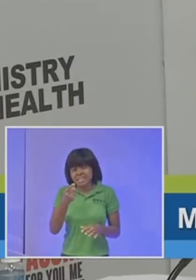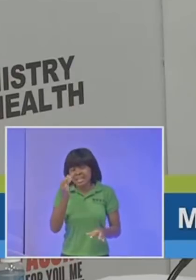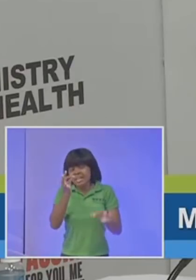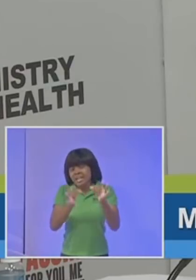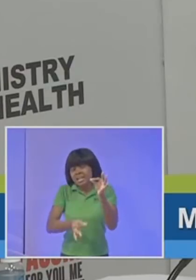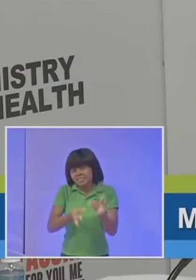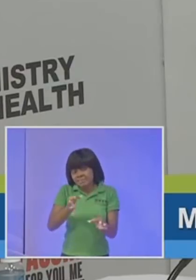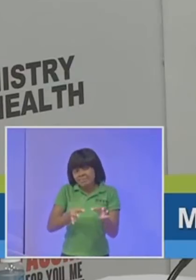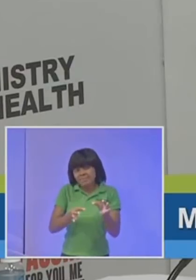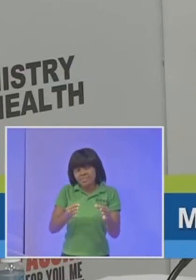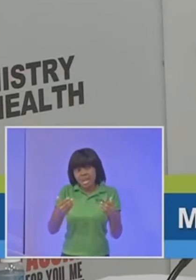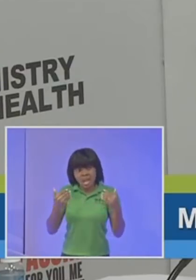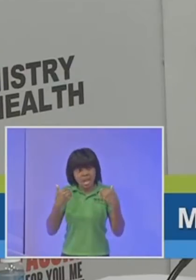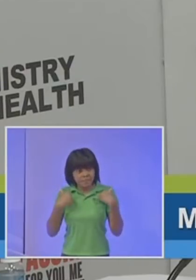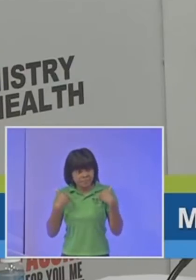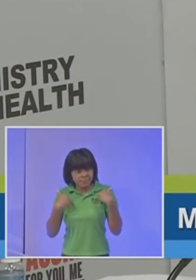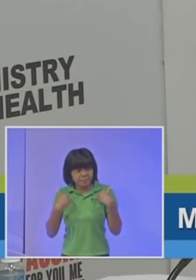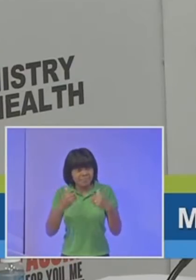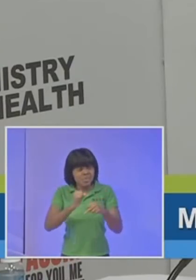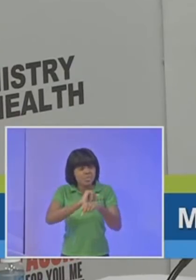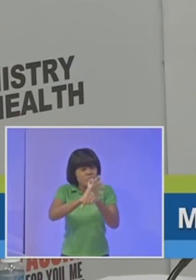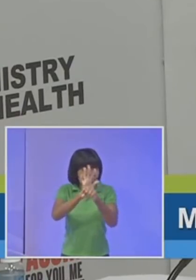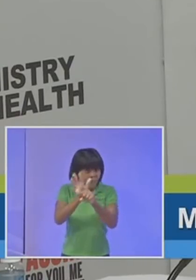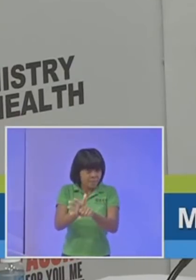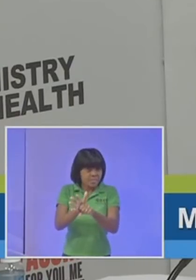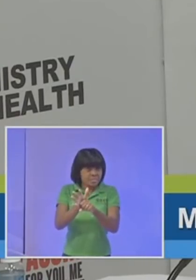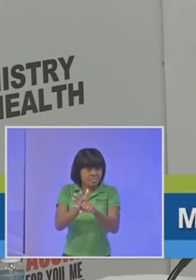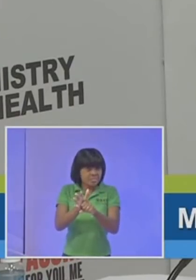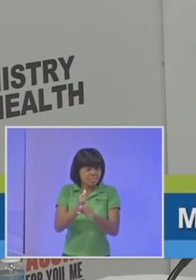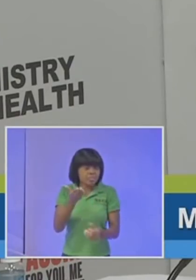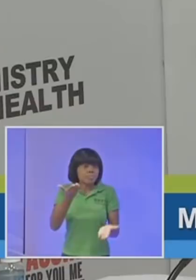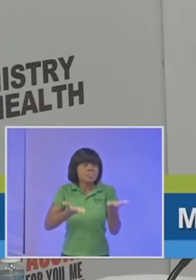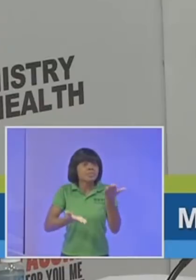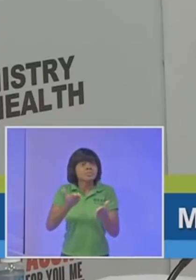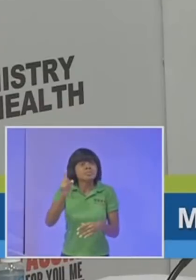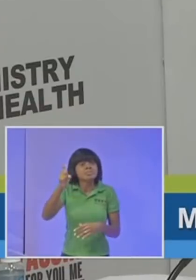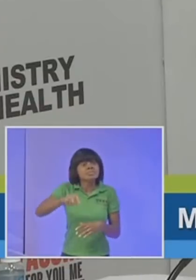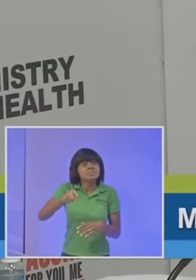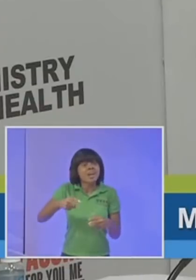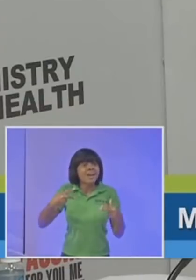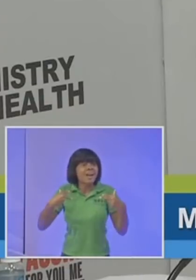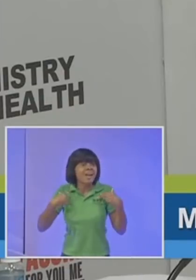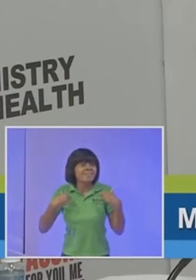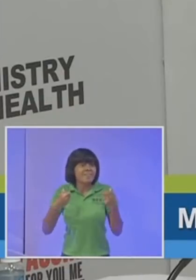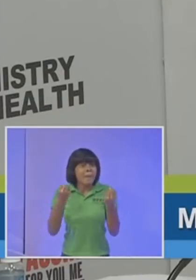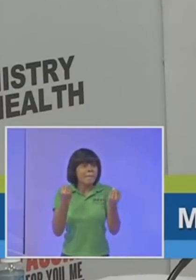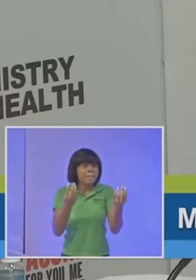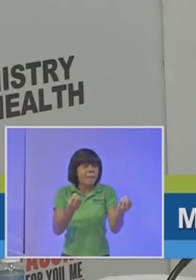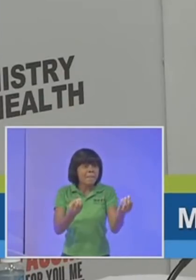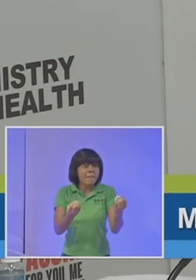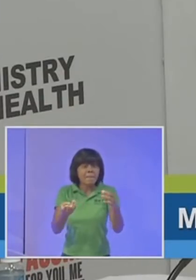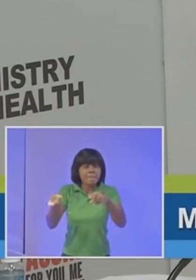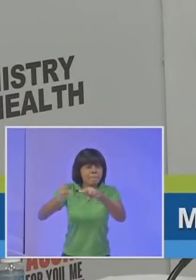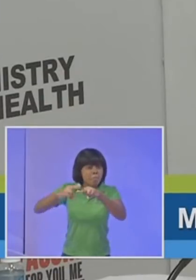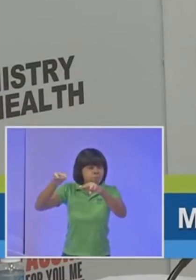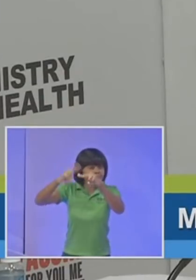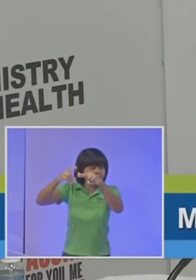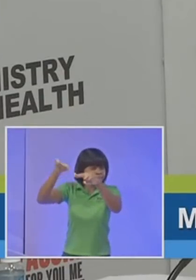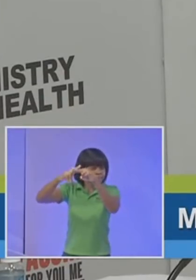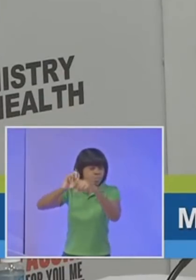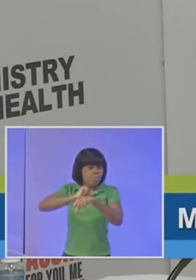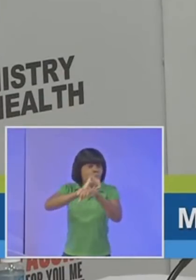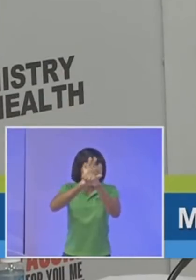more readily. When you do a test with an antigen, it gives you something called a probable positive. If you have no test at all, you're